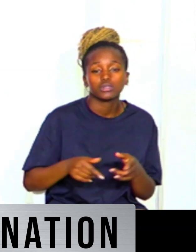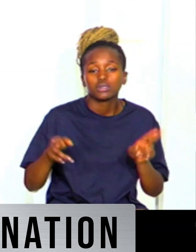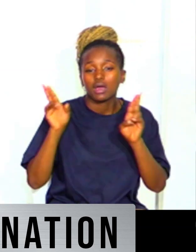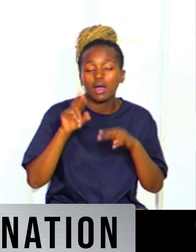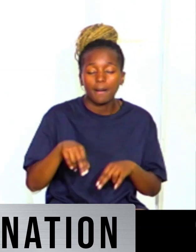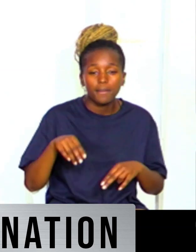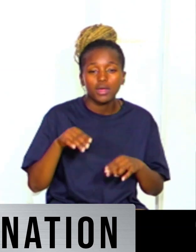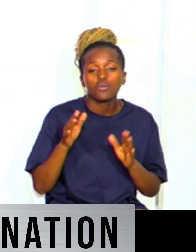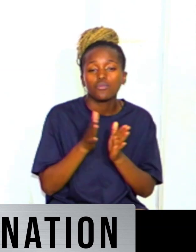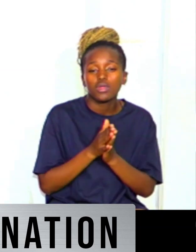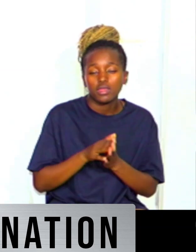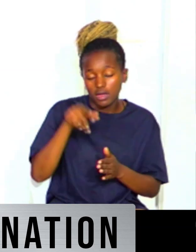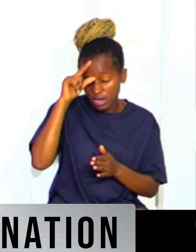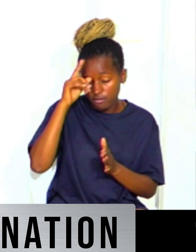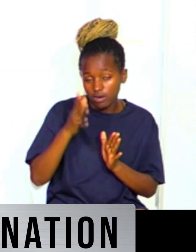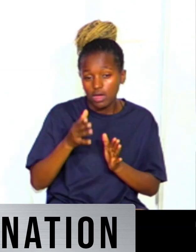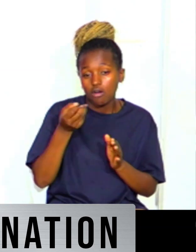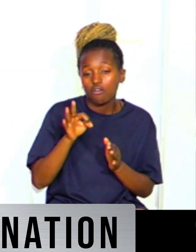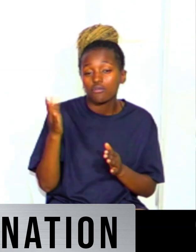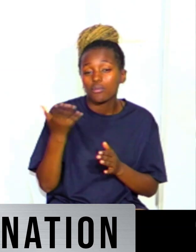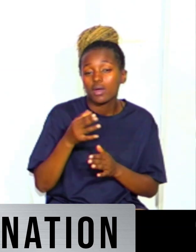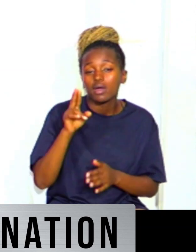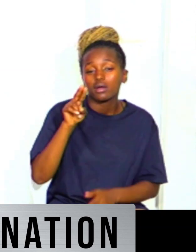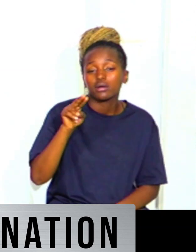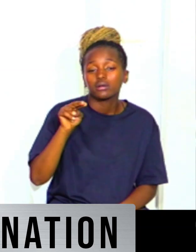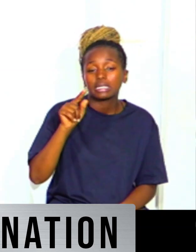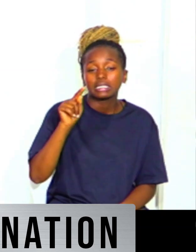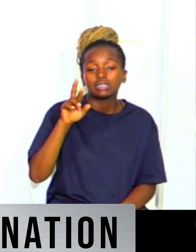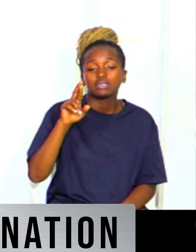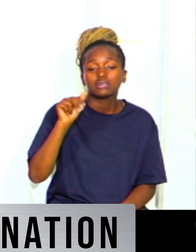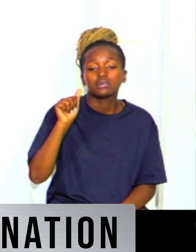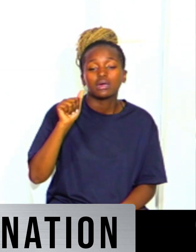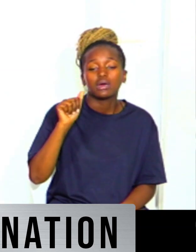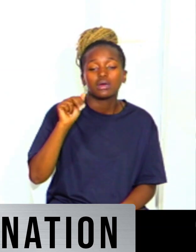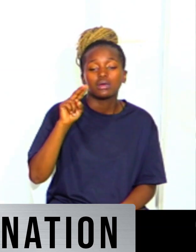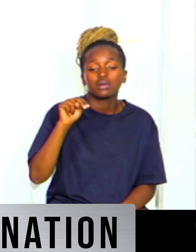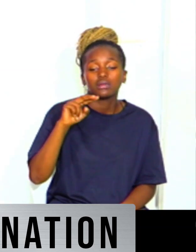governor of Trans Nzoia. Without evidence,